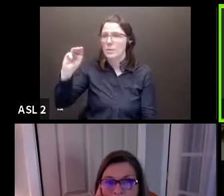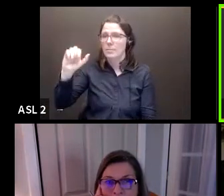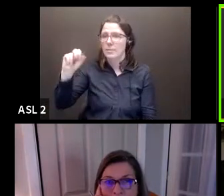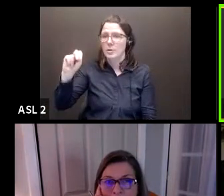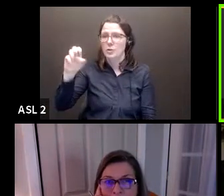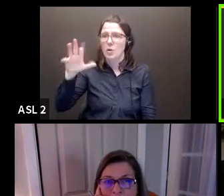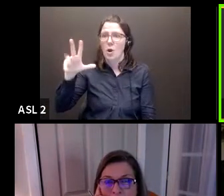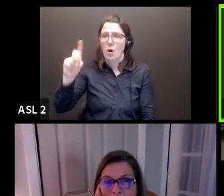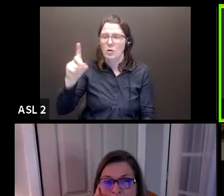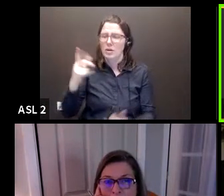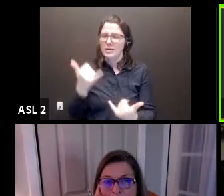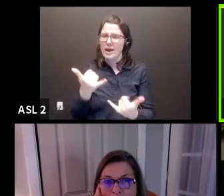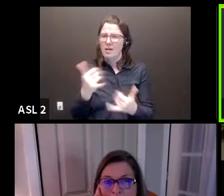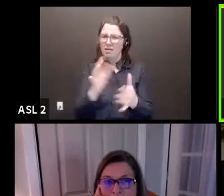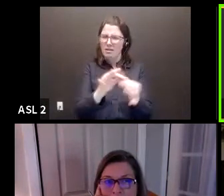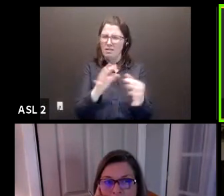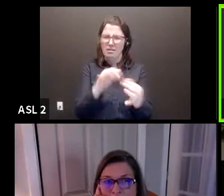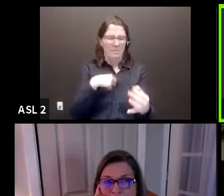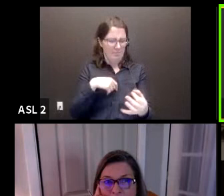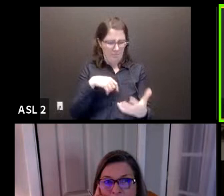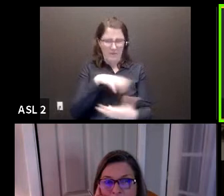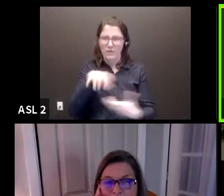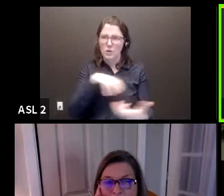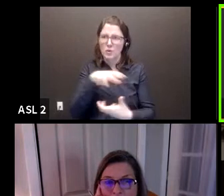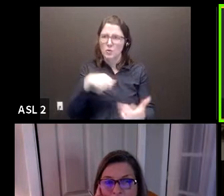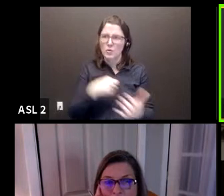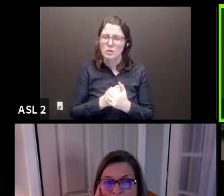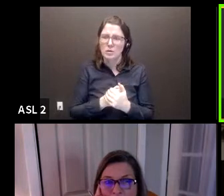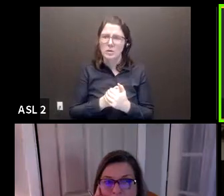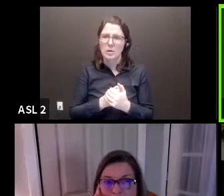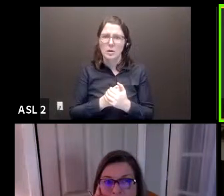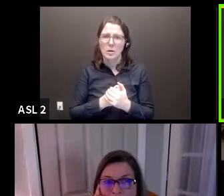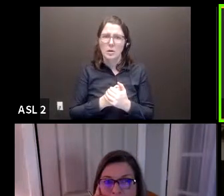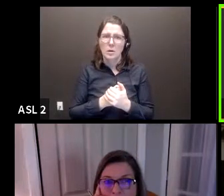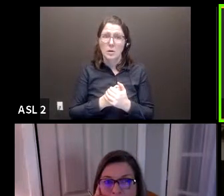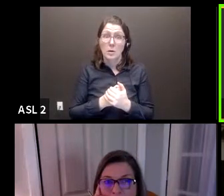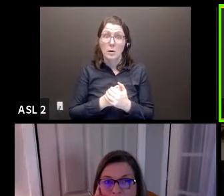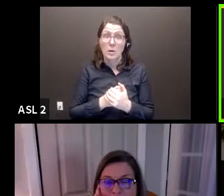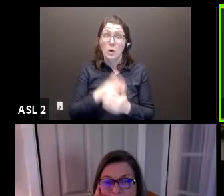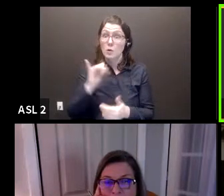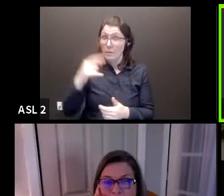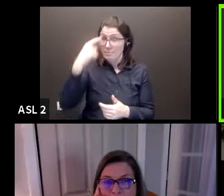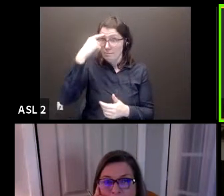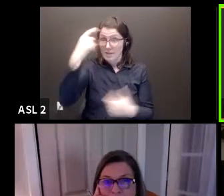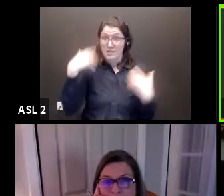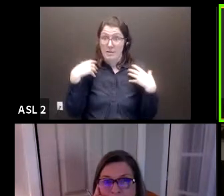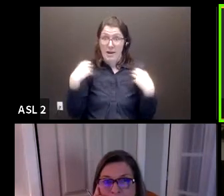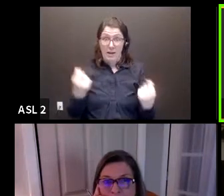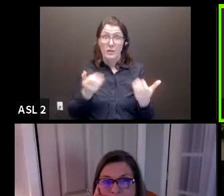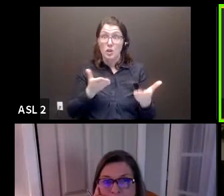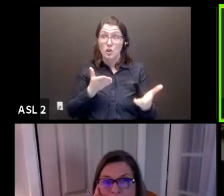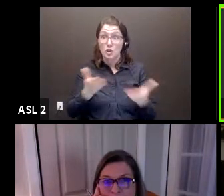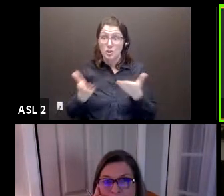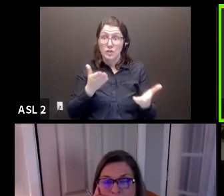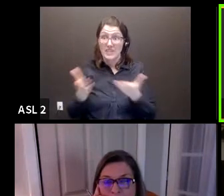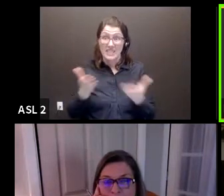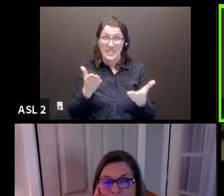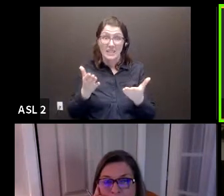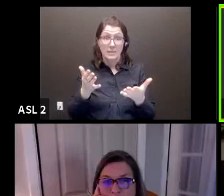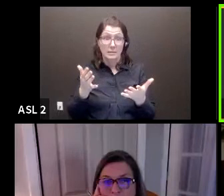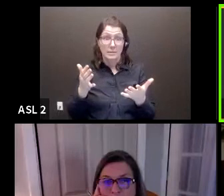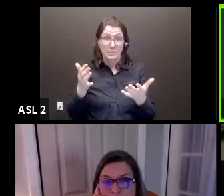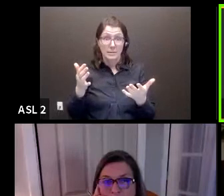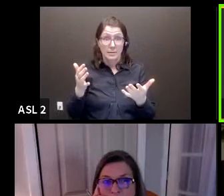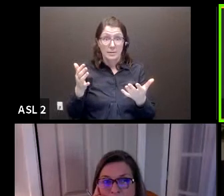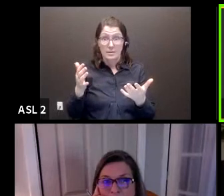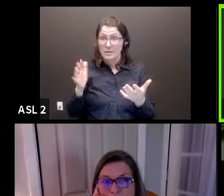somewhat confused now there is a proposal that this mental health services be taken out of the service and